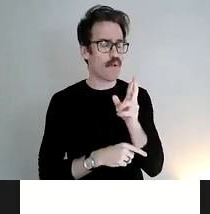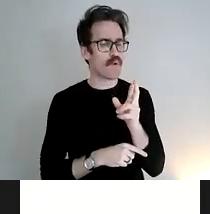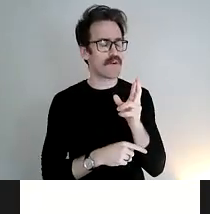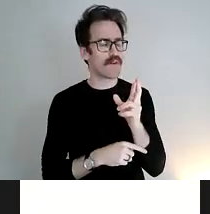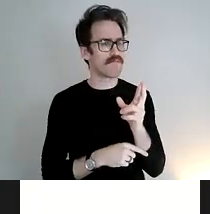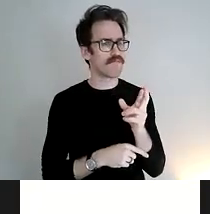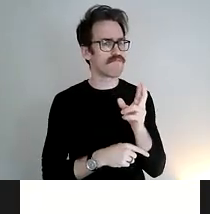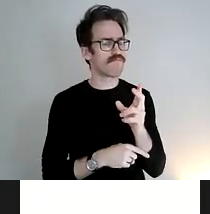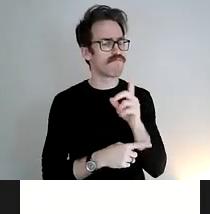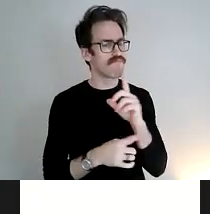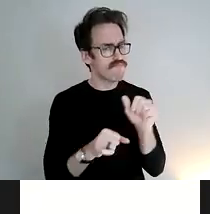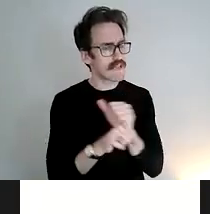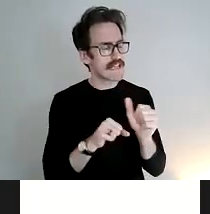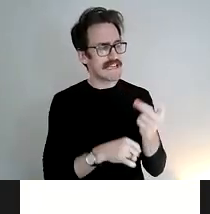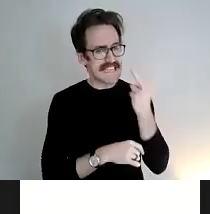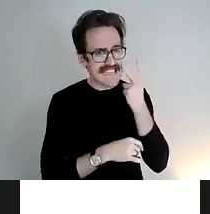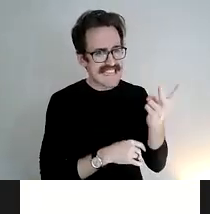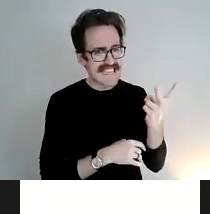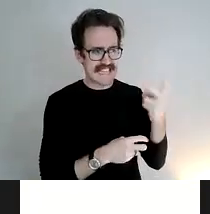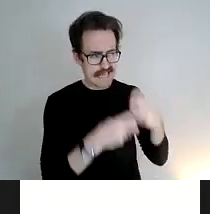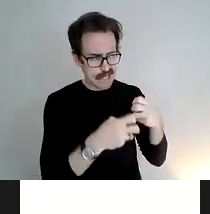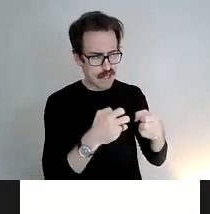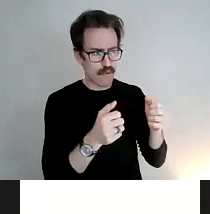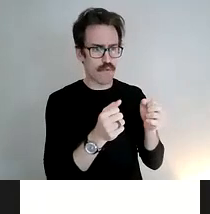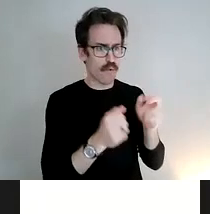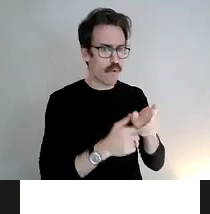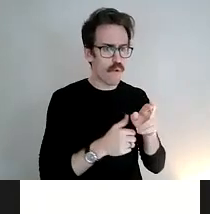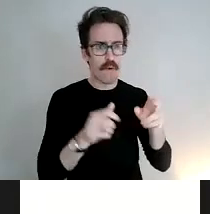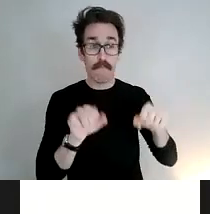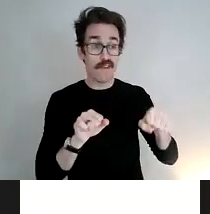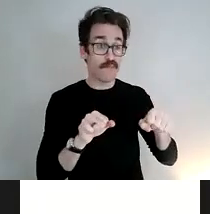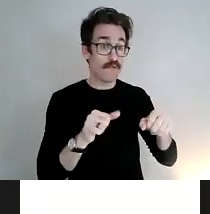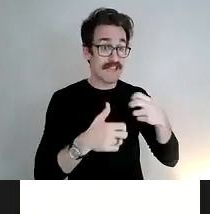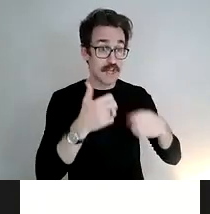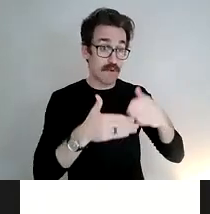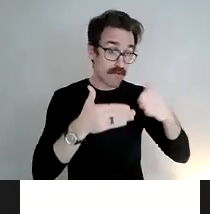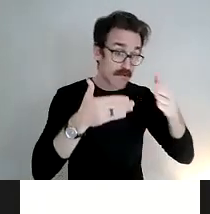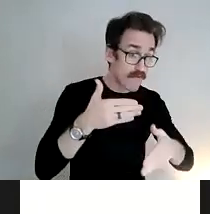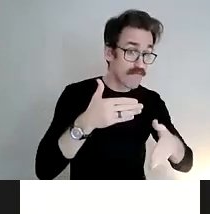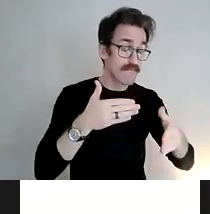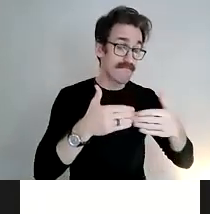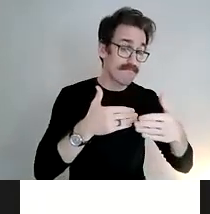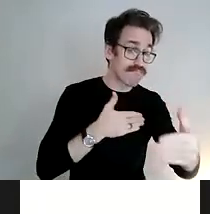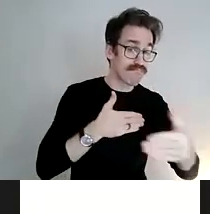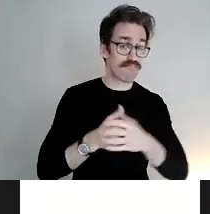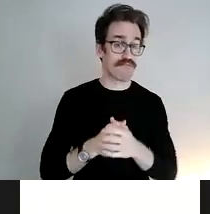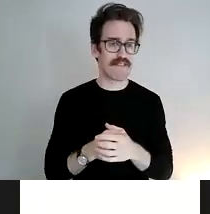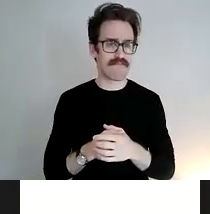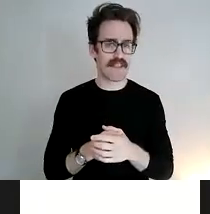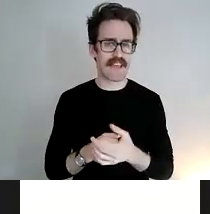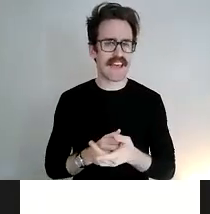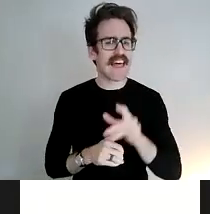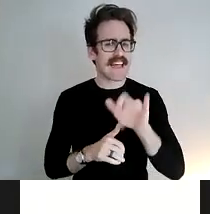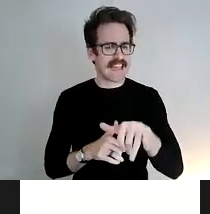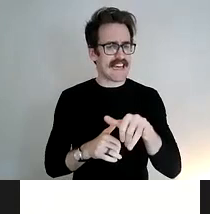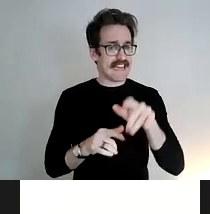decision, or appreciate the reasonably foreseeable consequences of making a decision or not making a decision. And this is kind of difficult for a lot of people